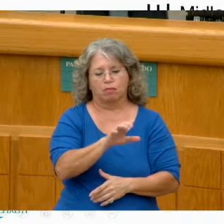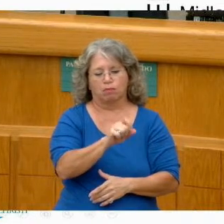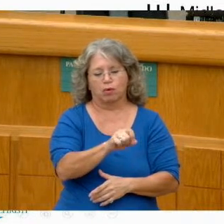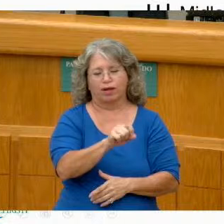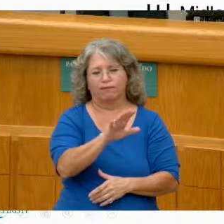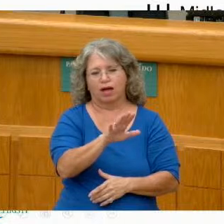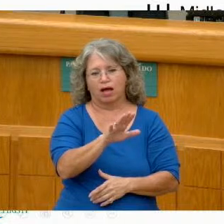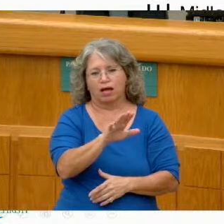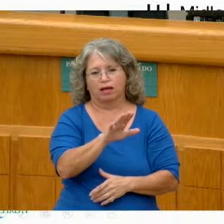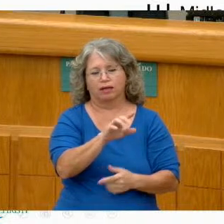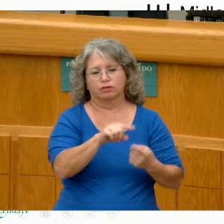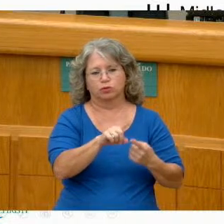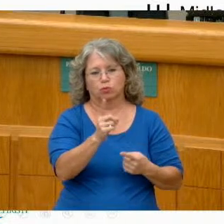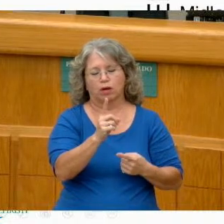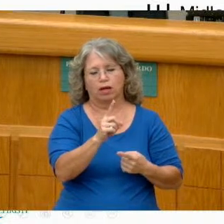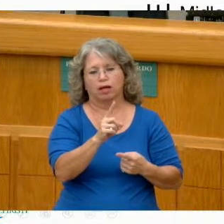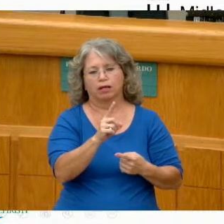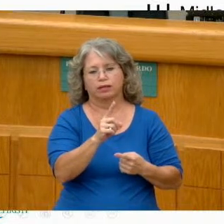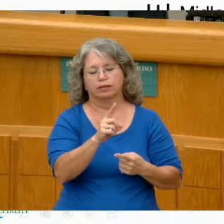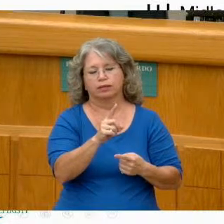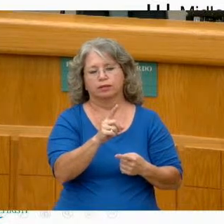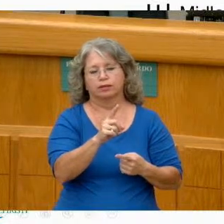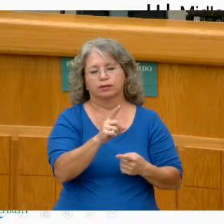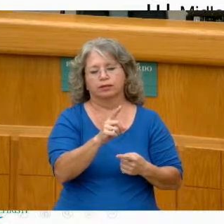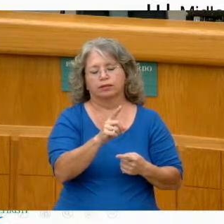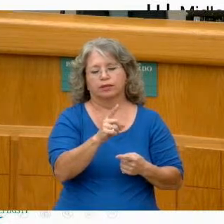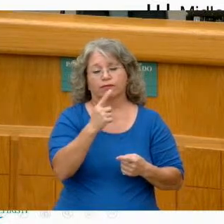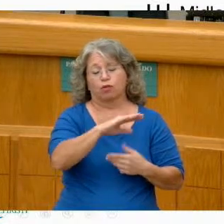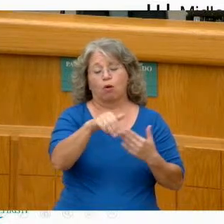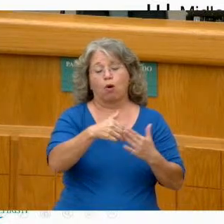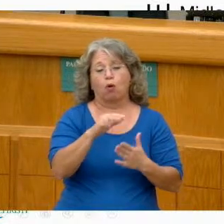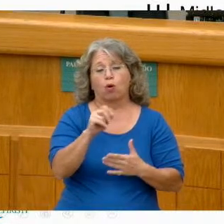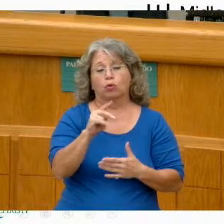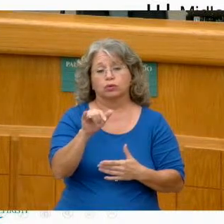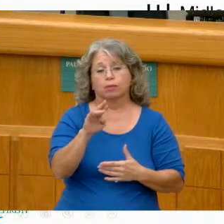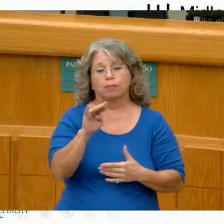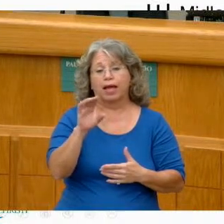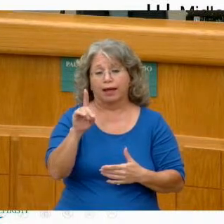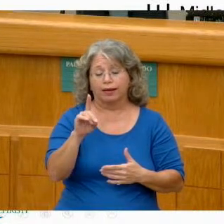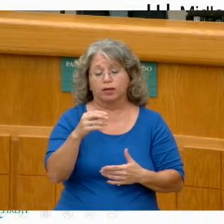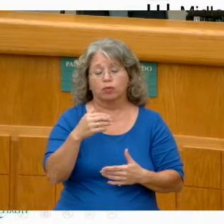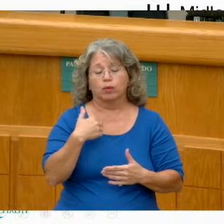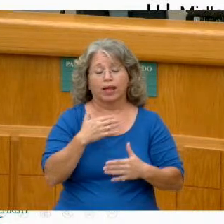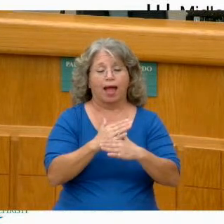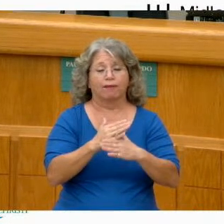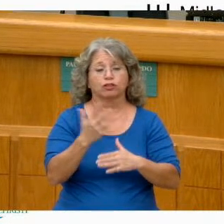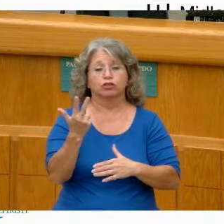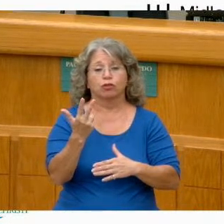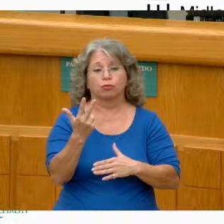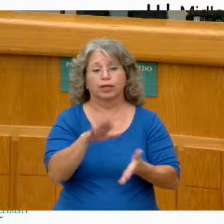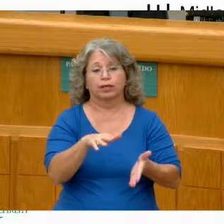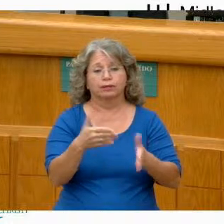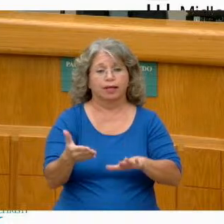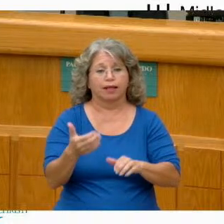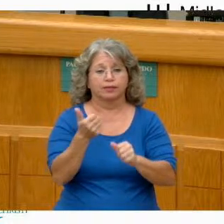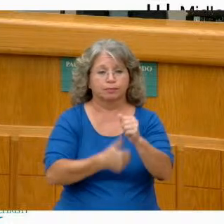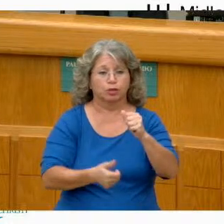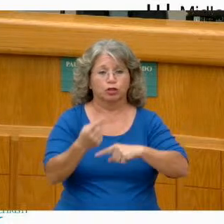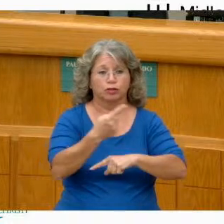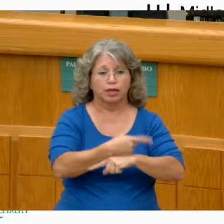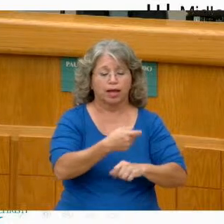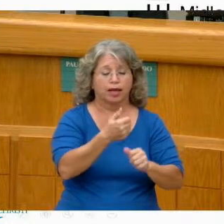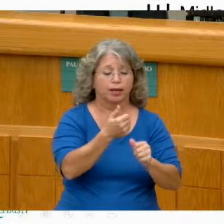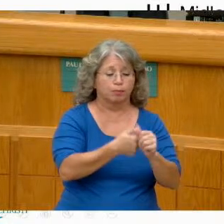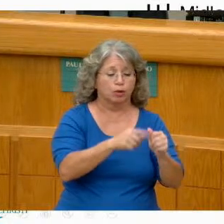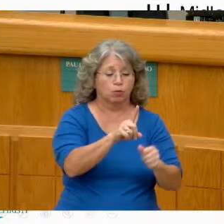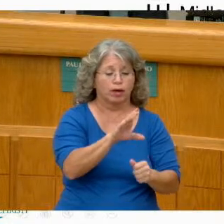which is just below 3 fatalities per day on average for the whole Coastal Bend. This is much more than we want to have. I know